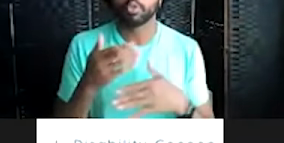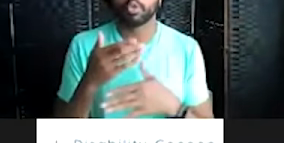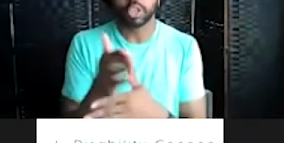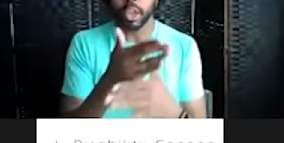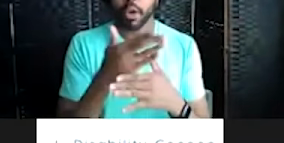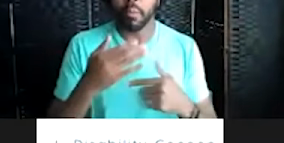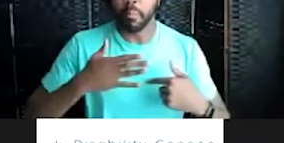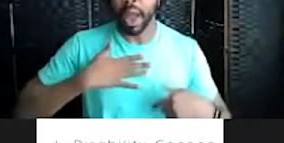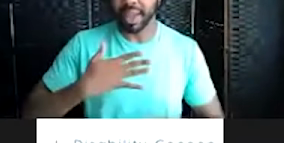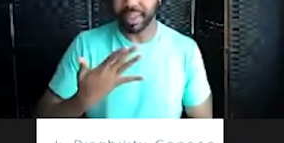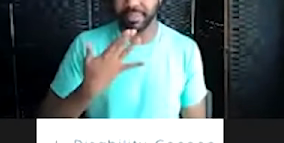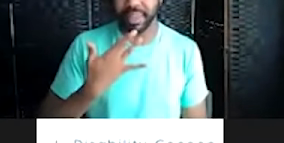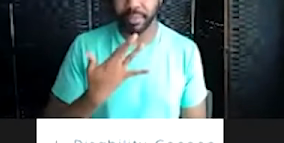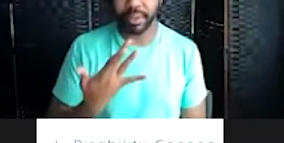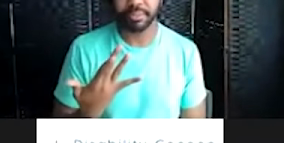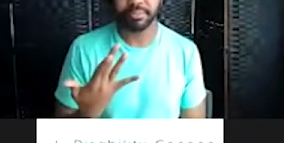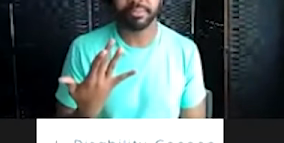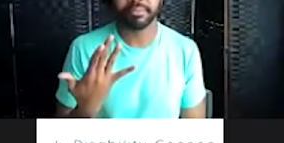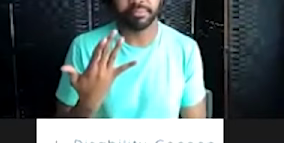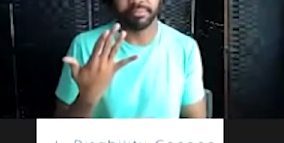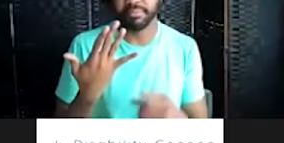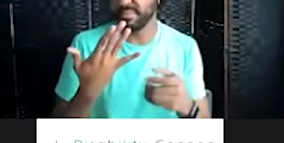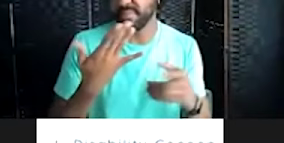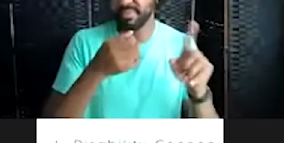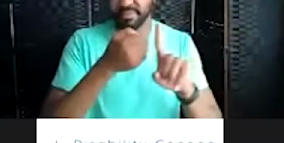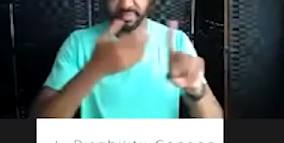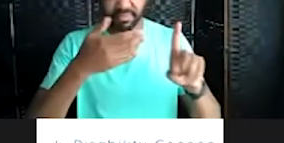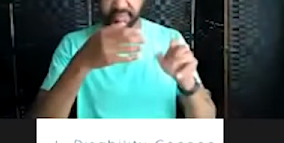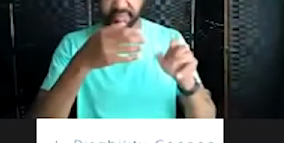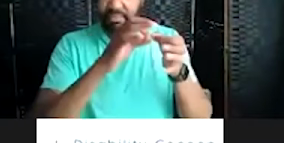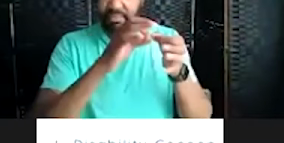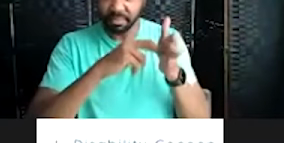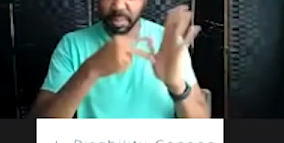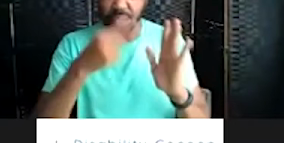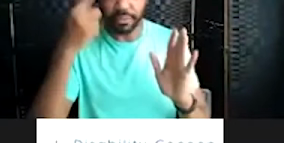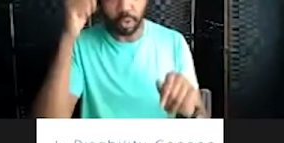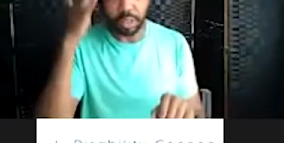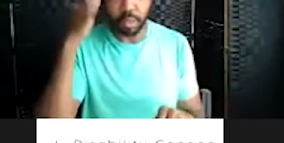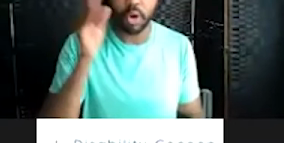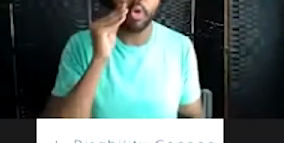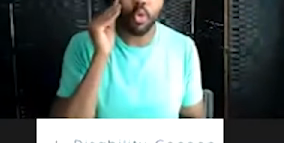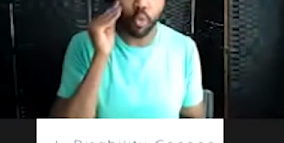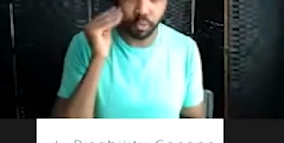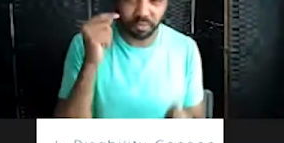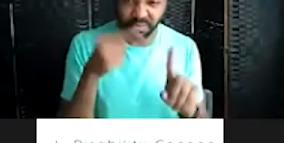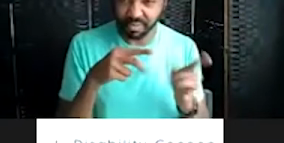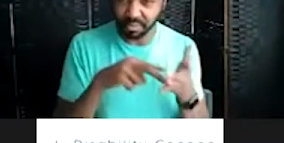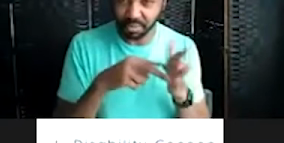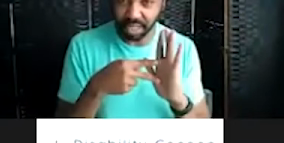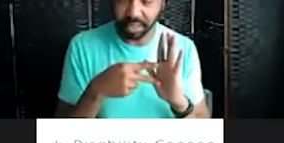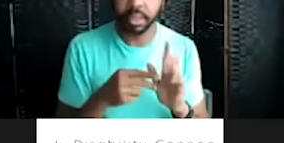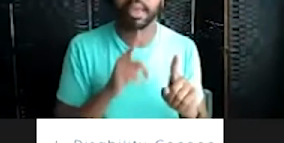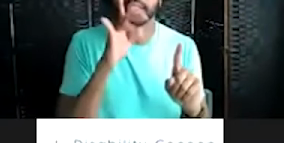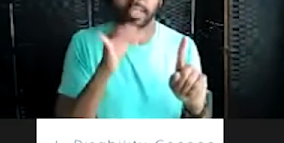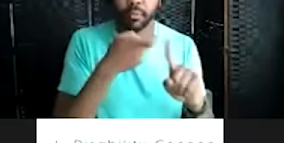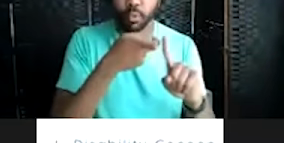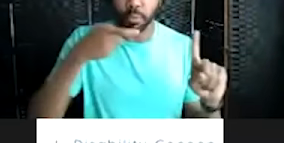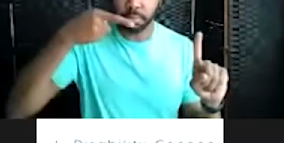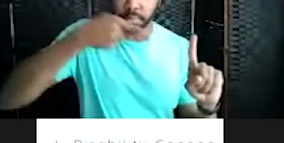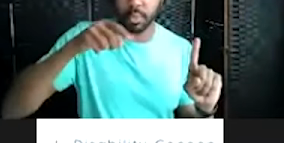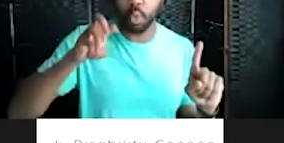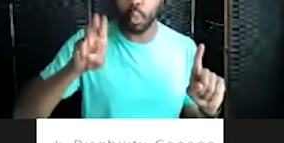favorite definition that I've come across, and it's actually from a website that I